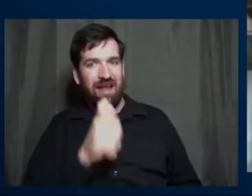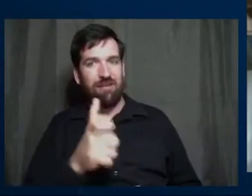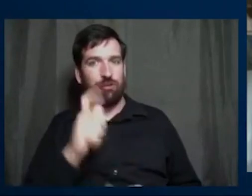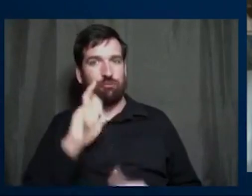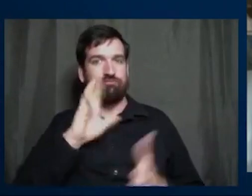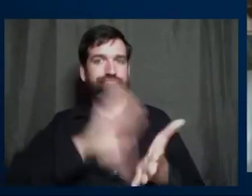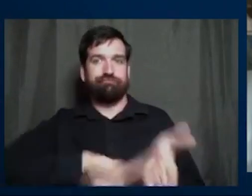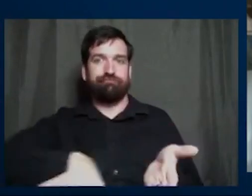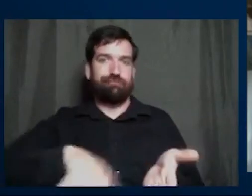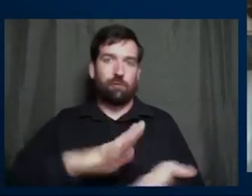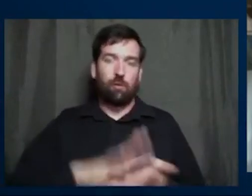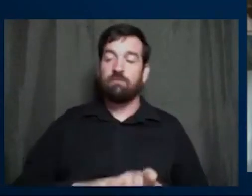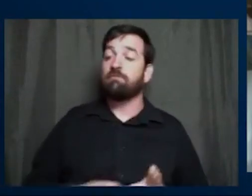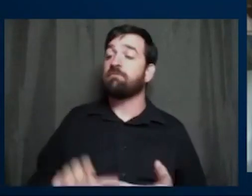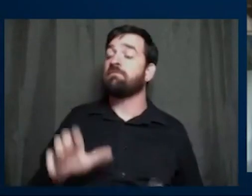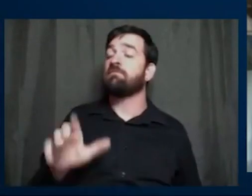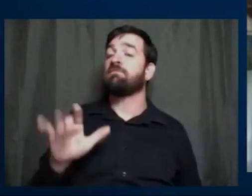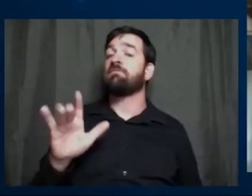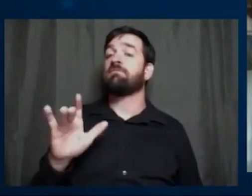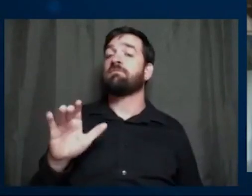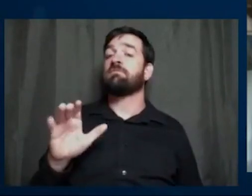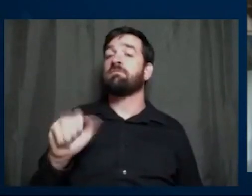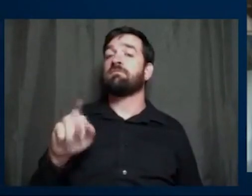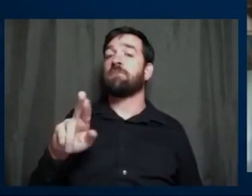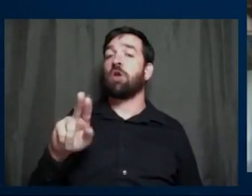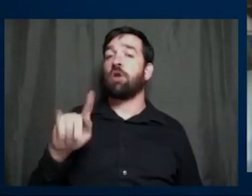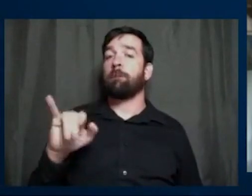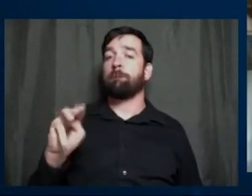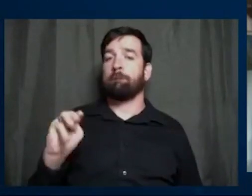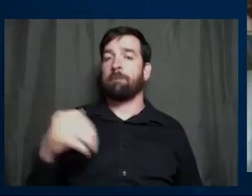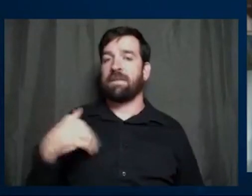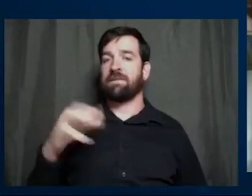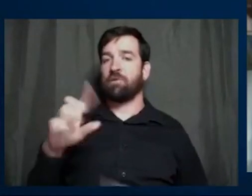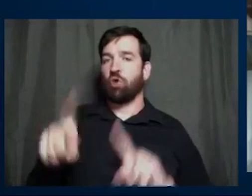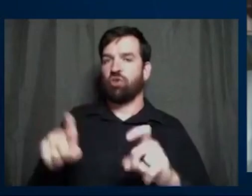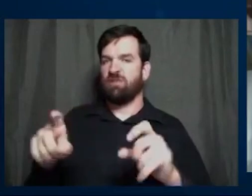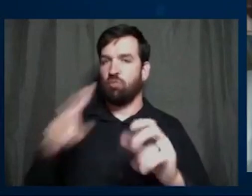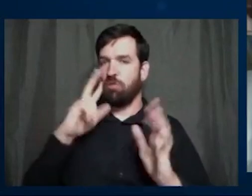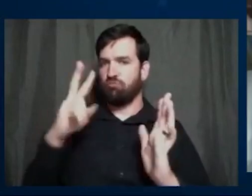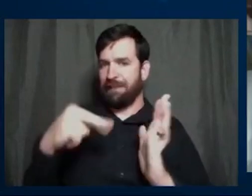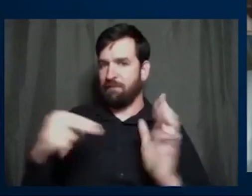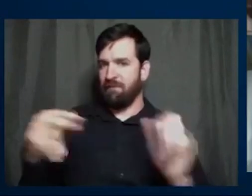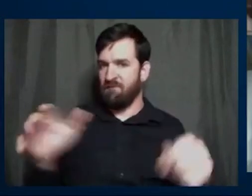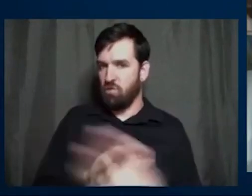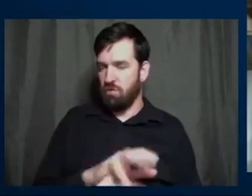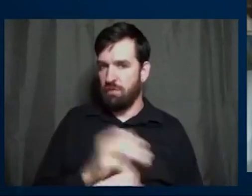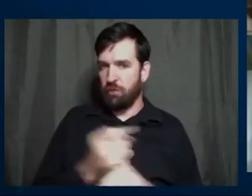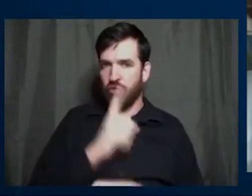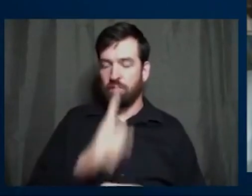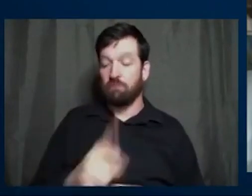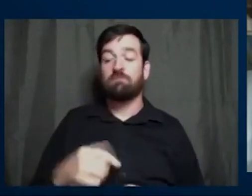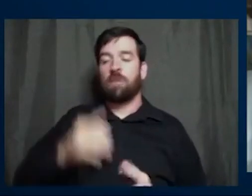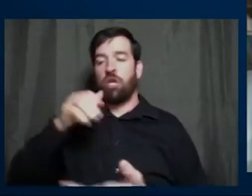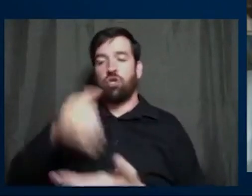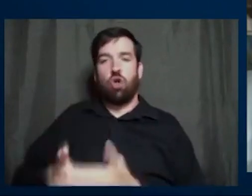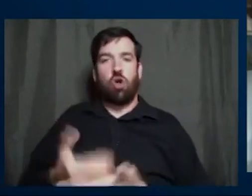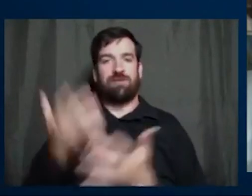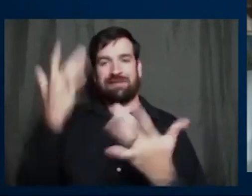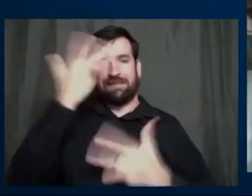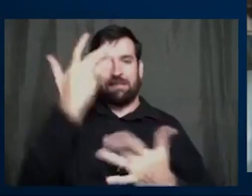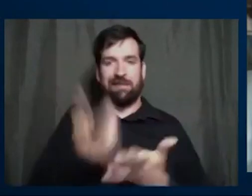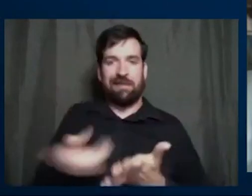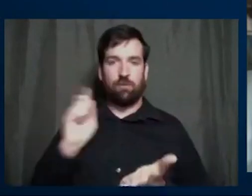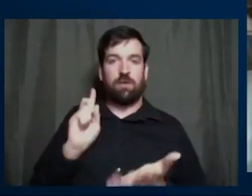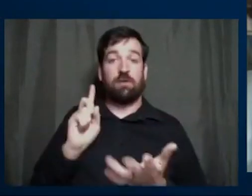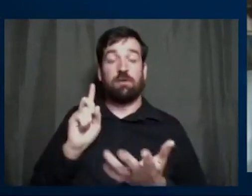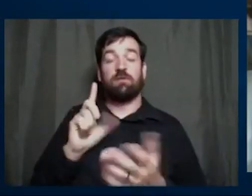Ardith has a question, and I'm going to read the whole question because I want to make sure I have all the details right. My daughter was sick last week, tested for strep,